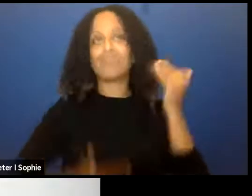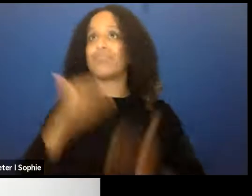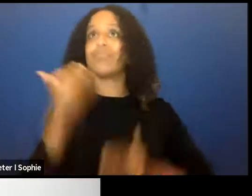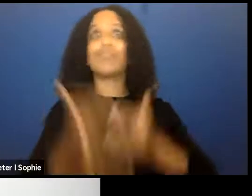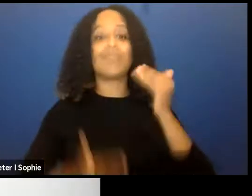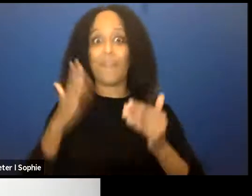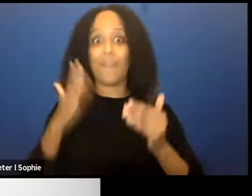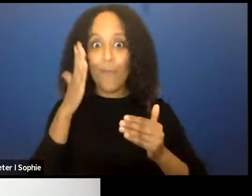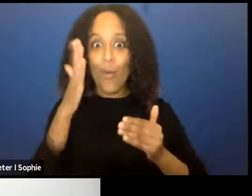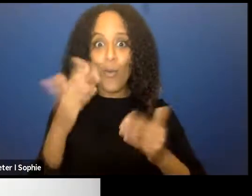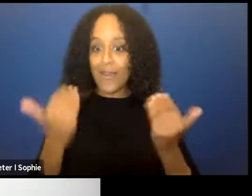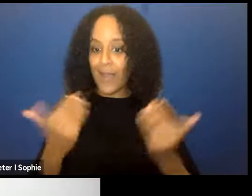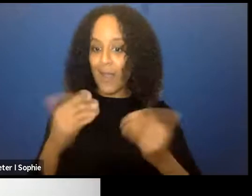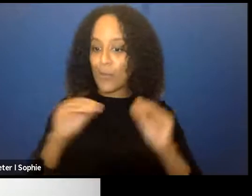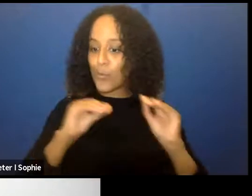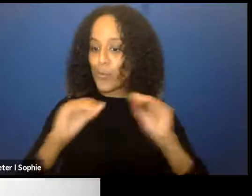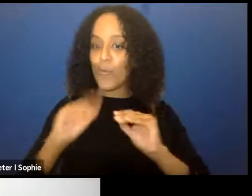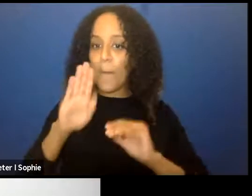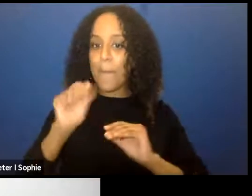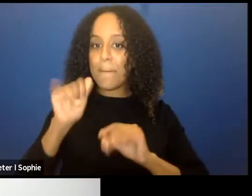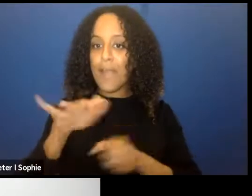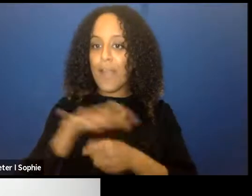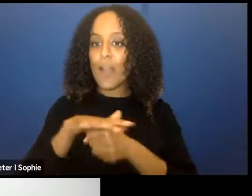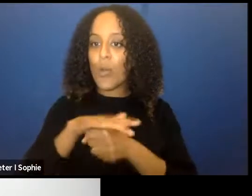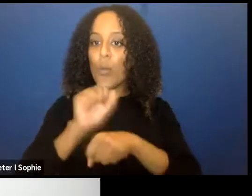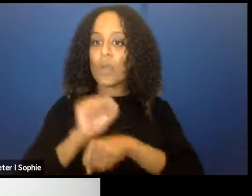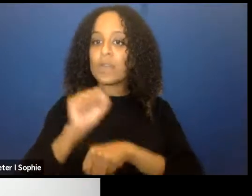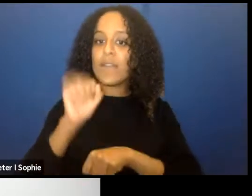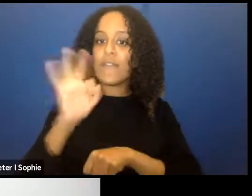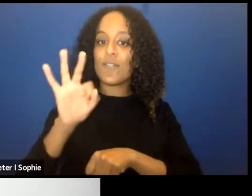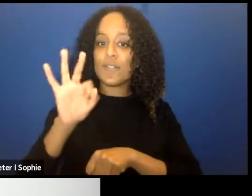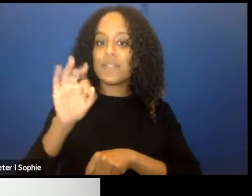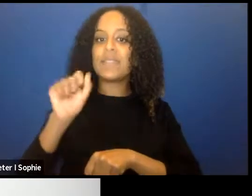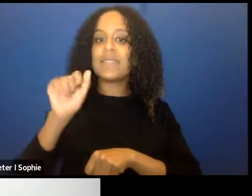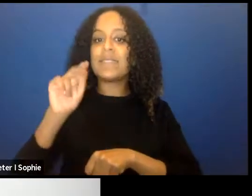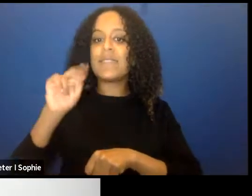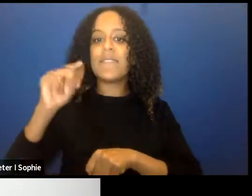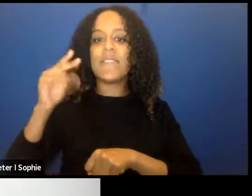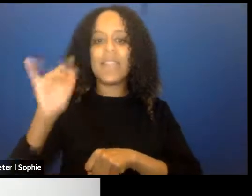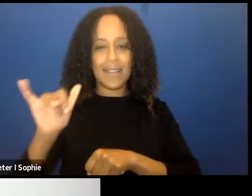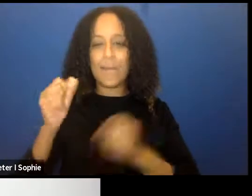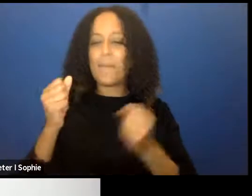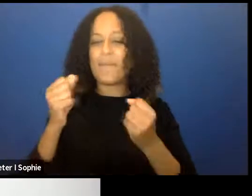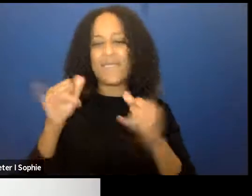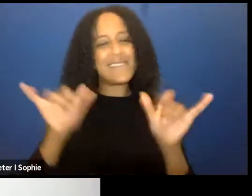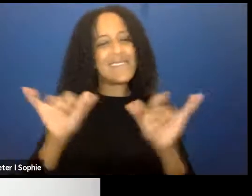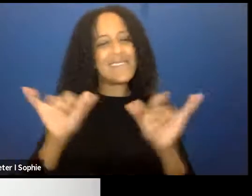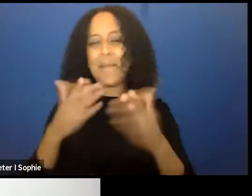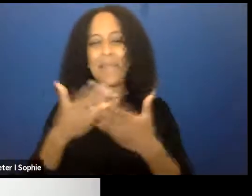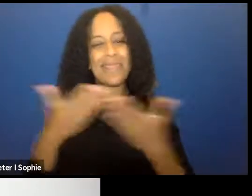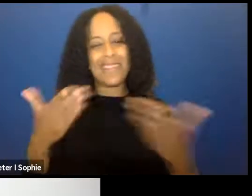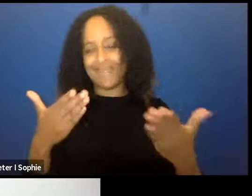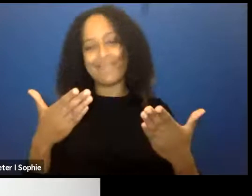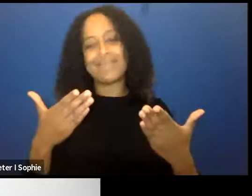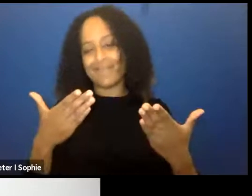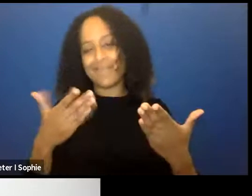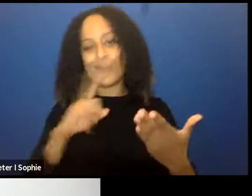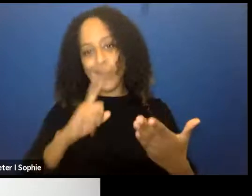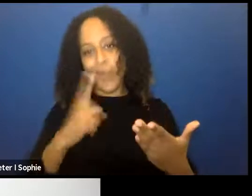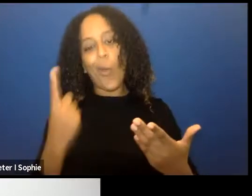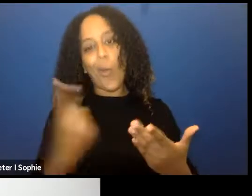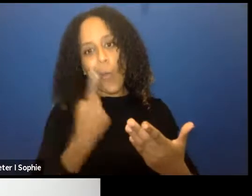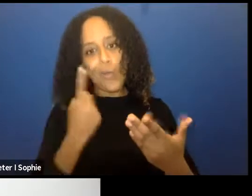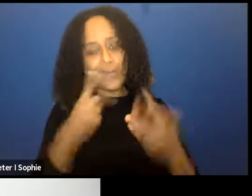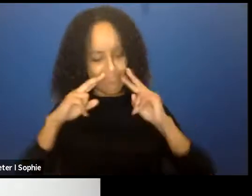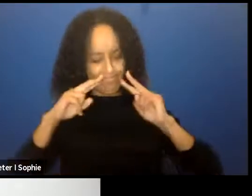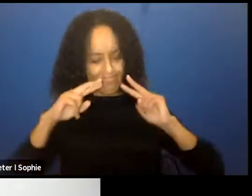moved to the Bay Area, worked for the San Francisco Symphony for a little while, same kind of thing, really always looking